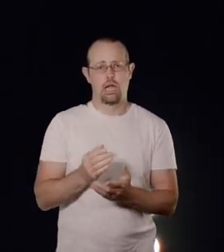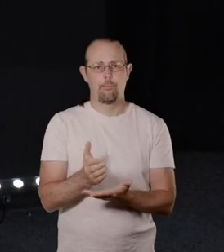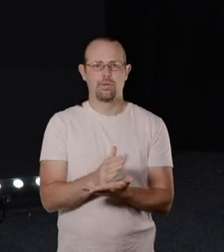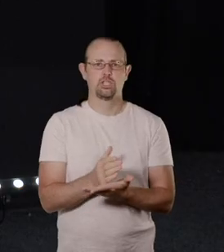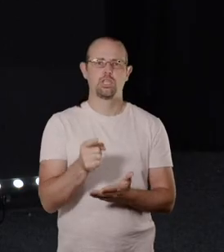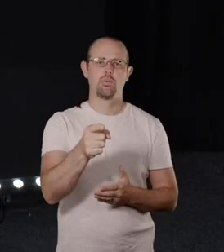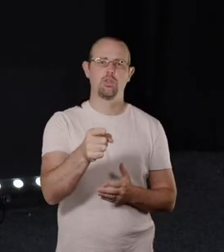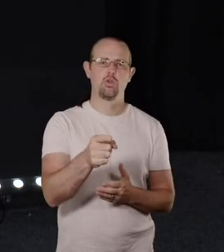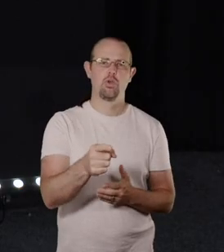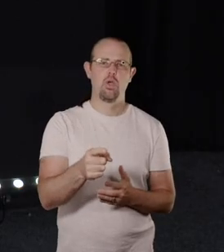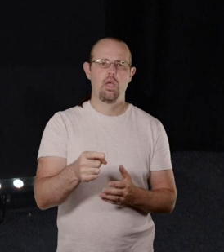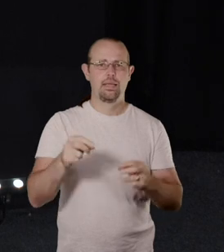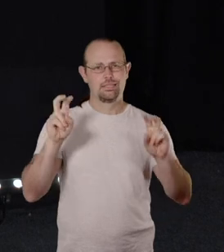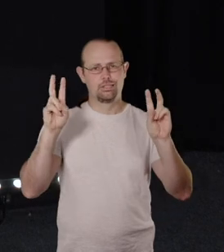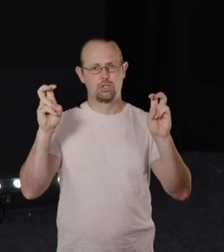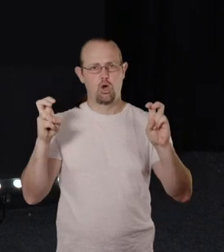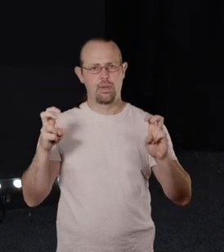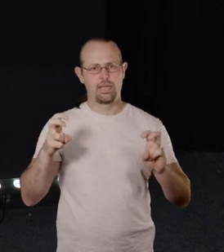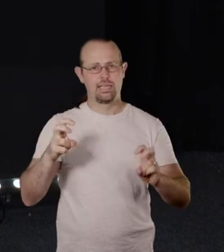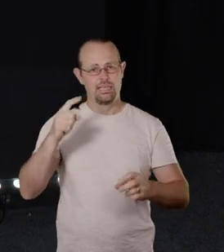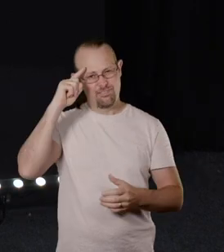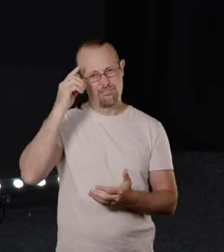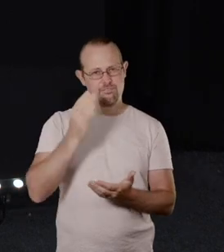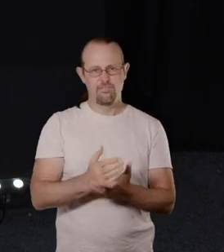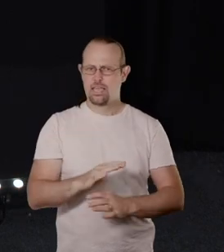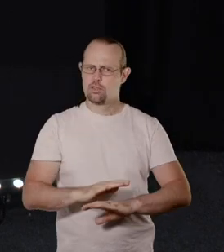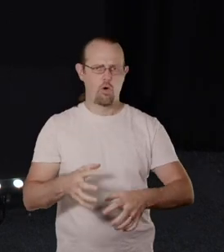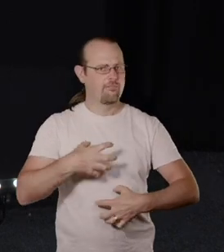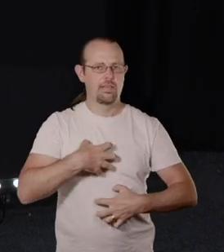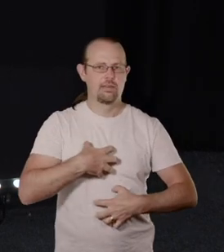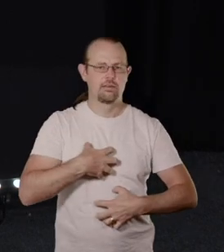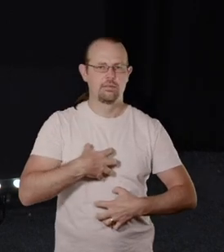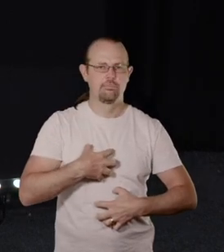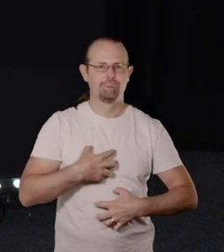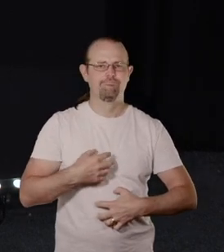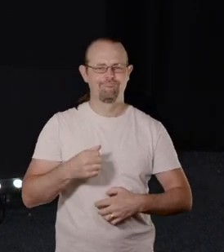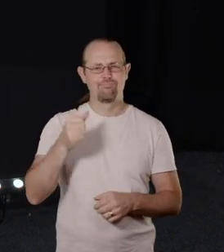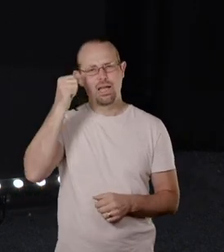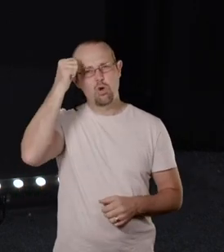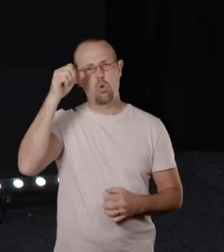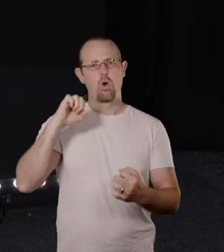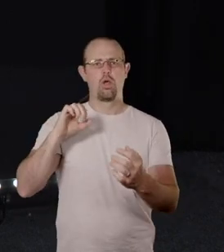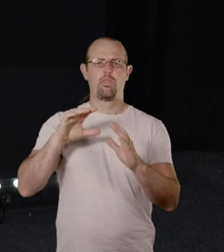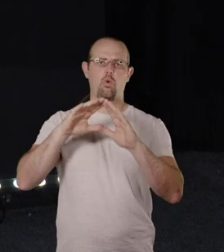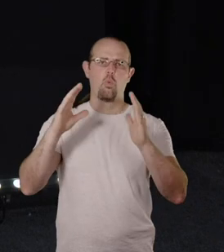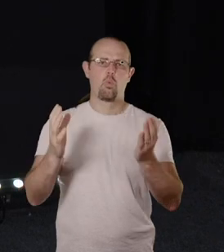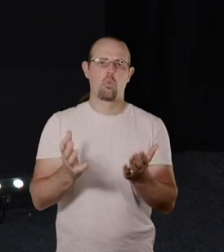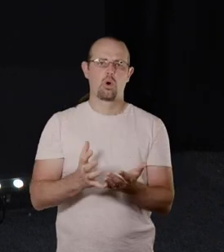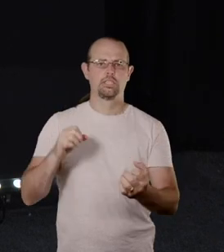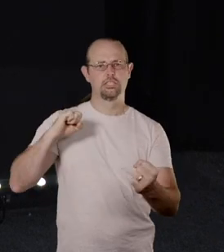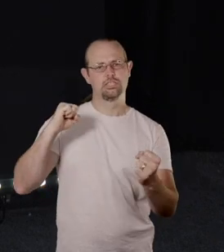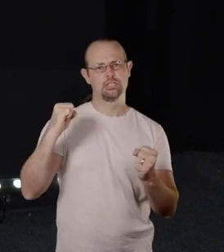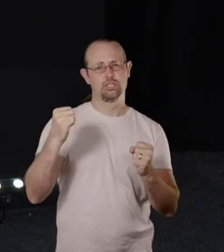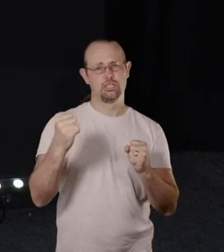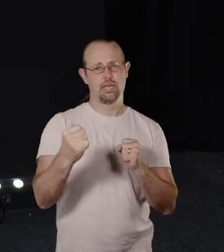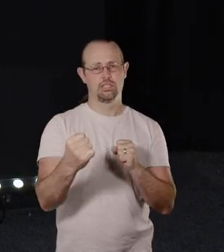fear. I'm mindful, folks, that the world has changed dramatically. Maybe since we spoke like this in days gone by,